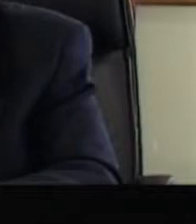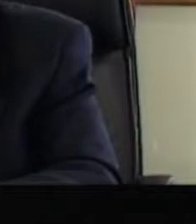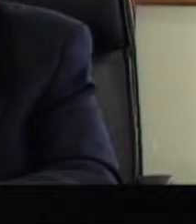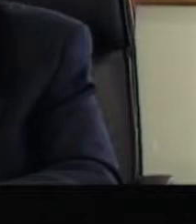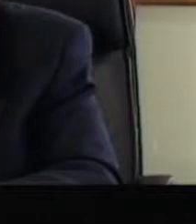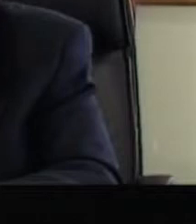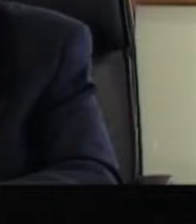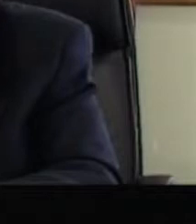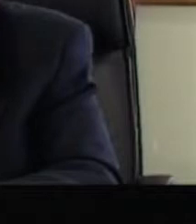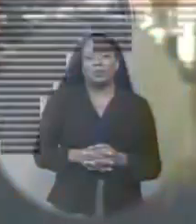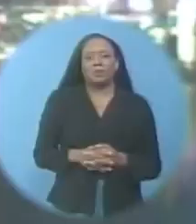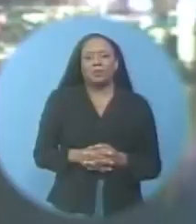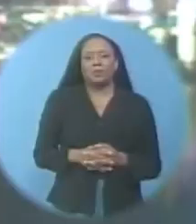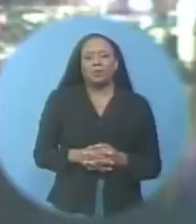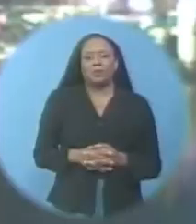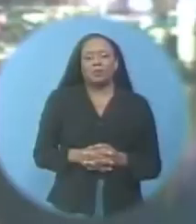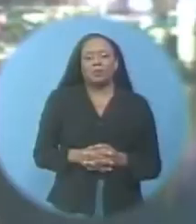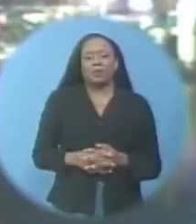Dominica situation.